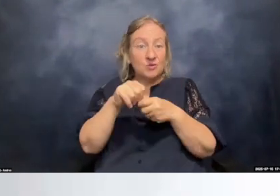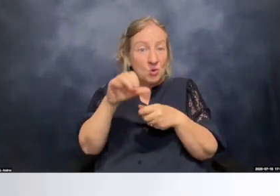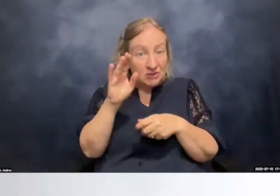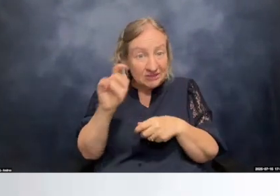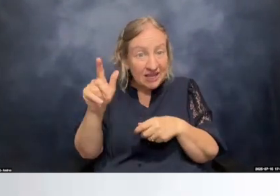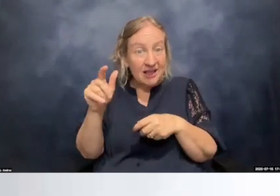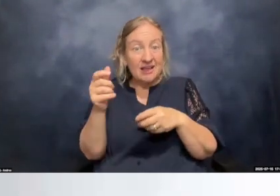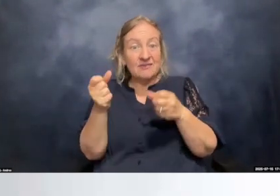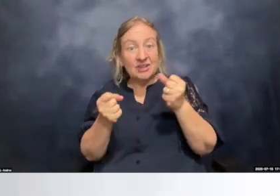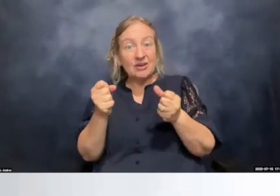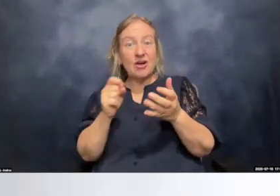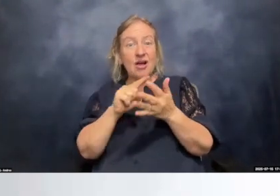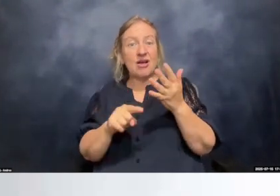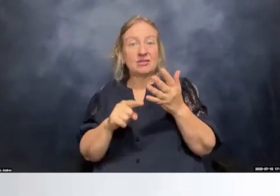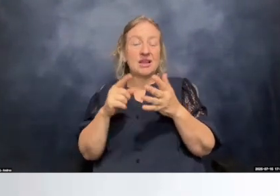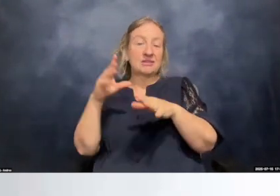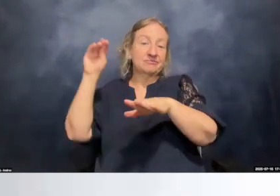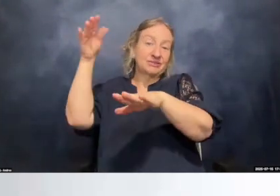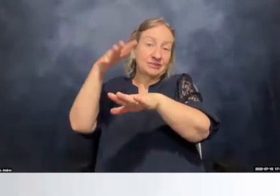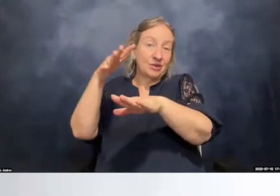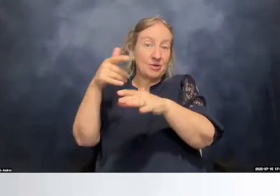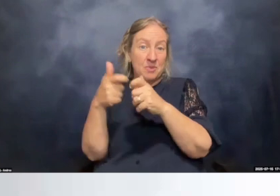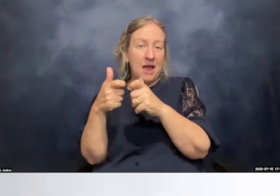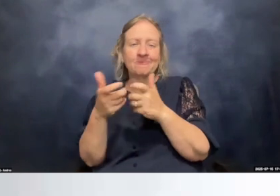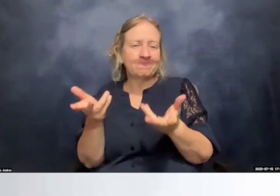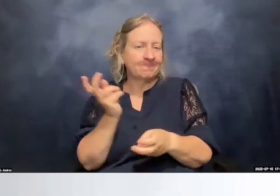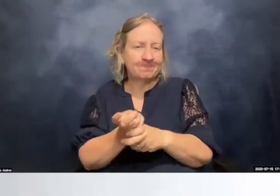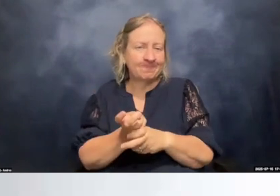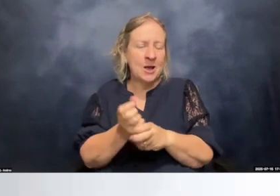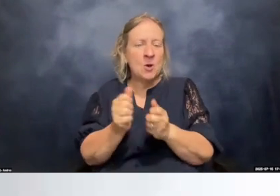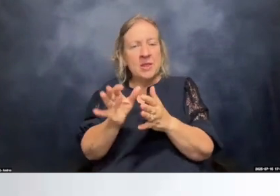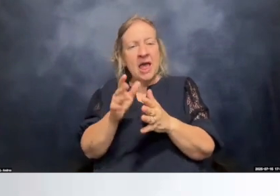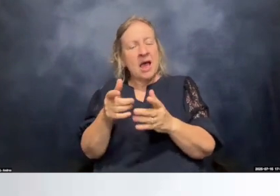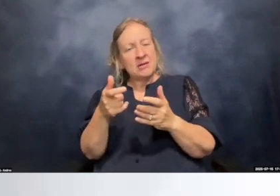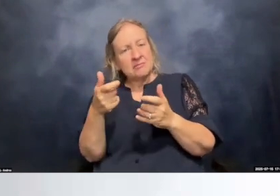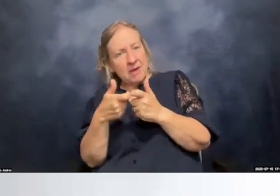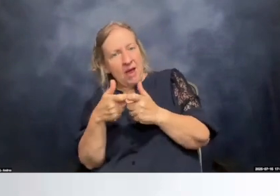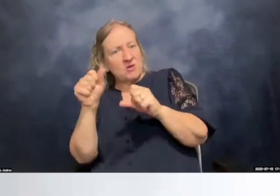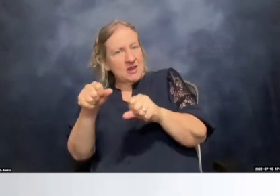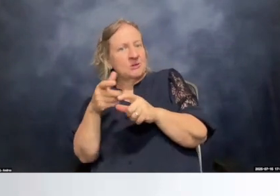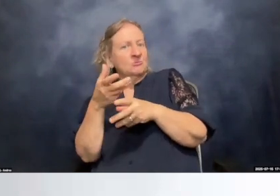reliable power, investments in these technologies become less feasible and practical.